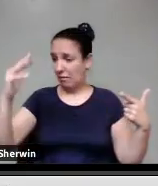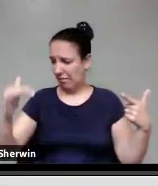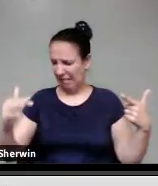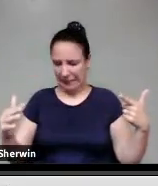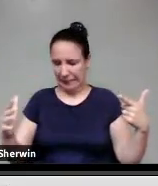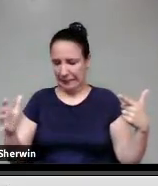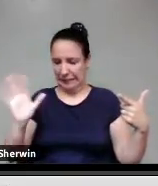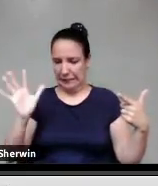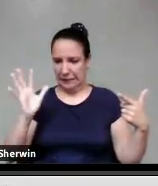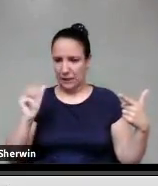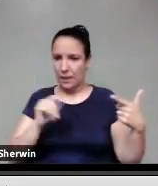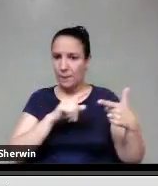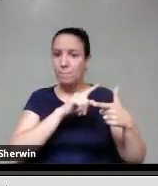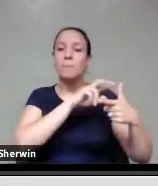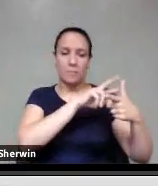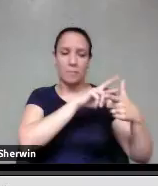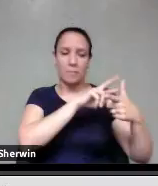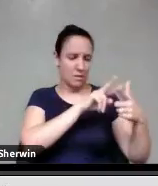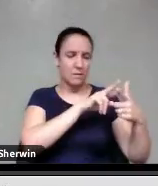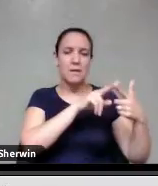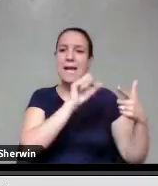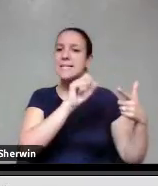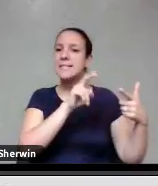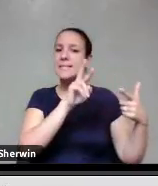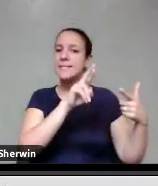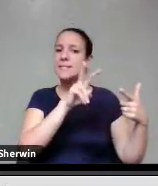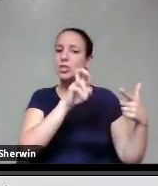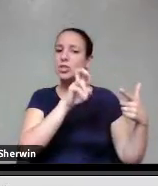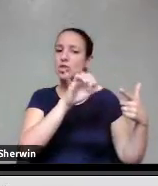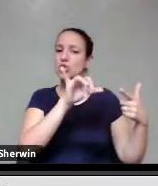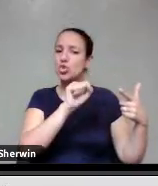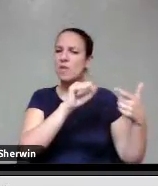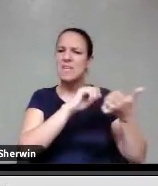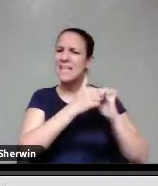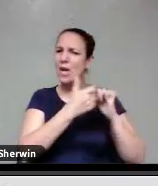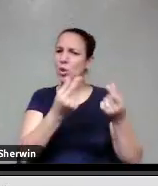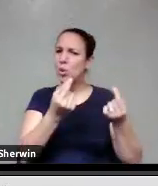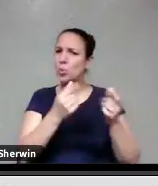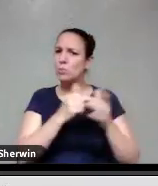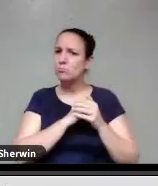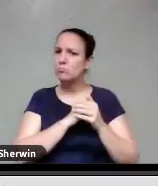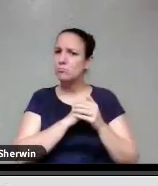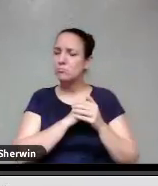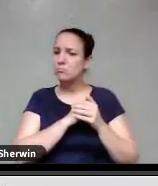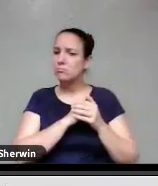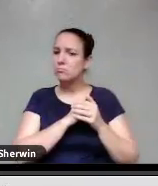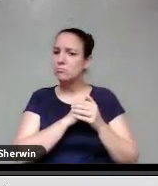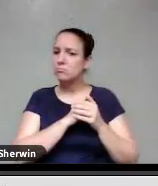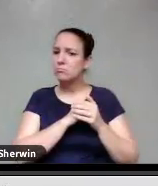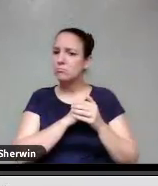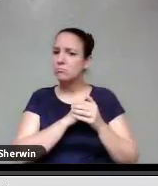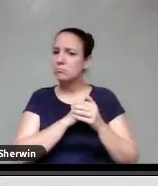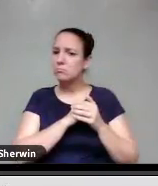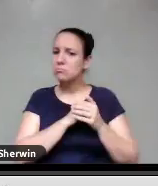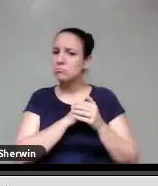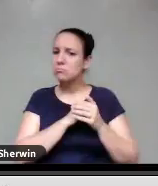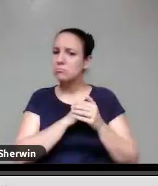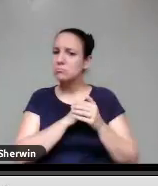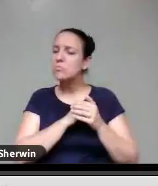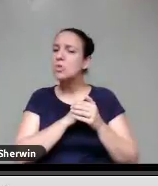program. Corsina and Danielle both said surveys, so how would you go about doing the surveys? What I'd like you to do is leave here today with some